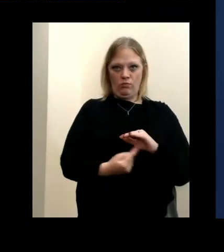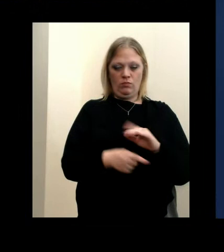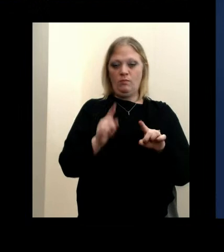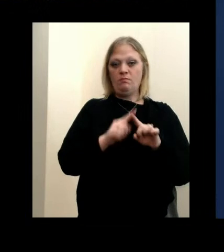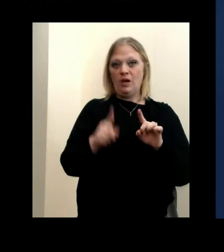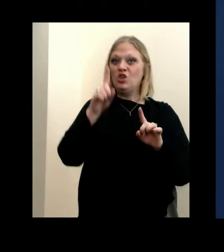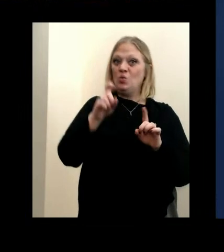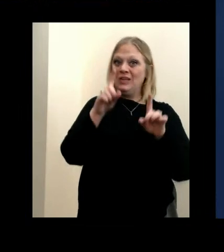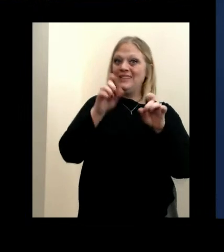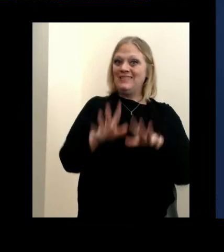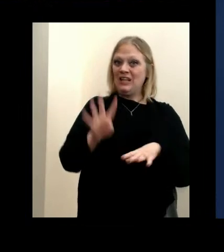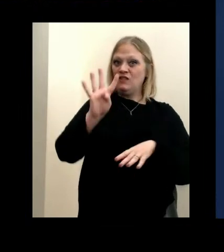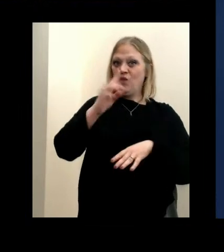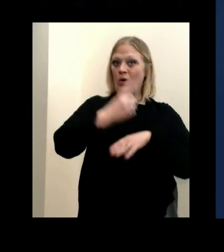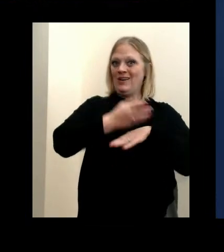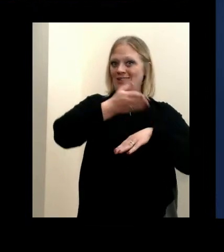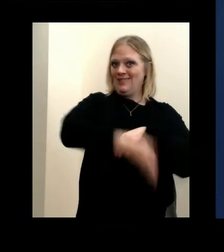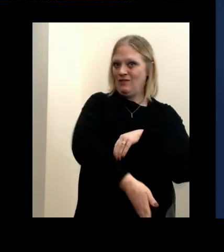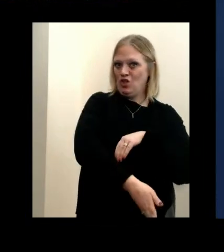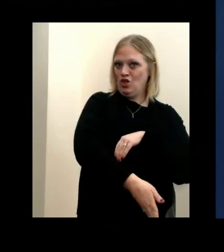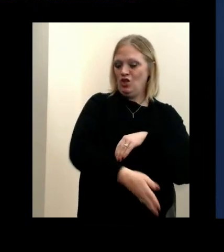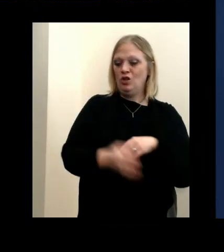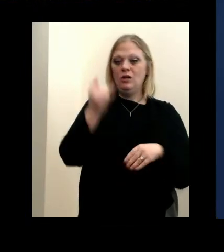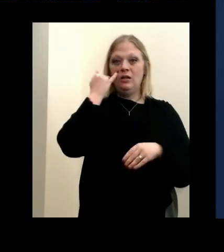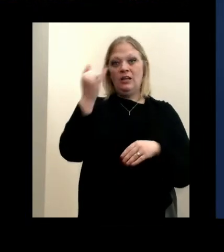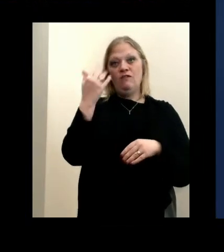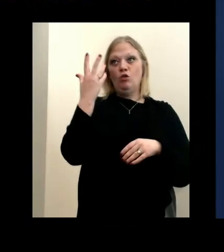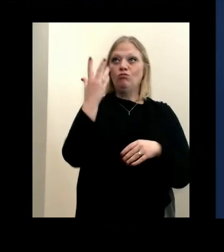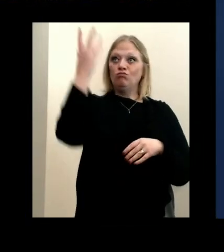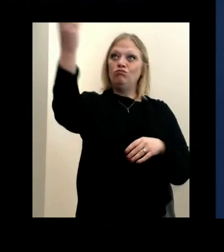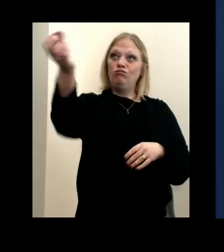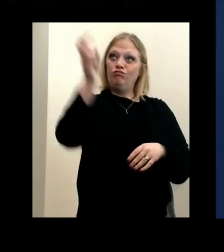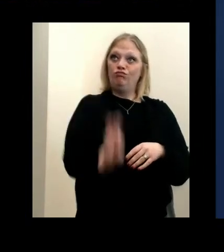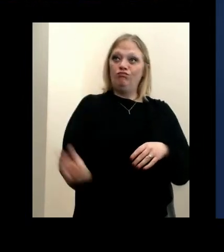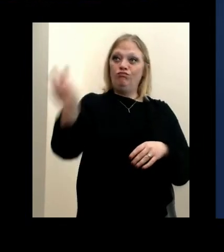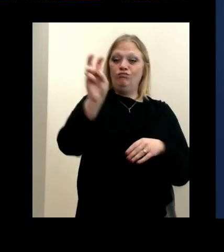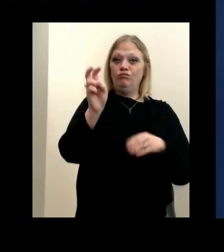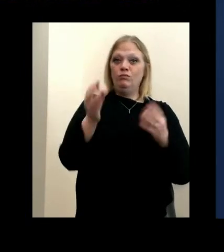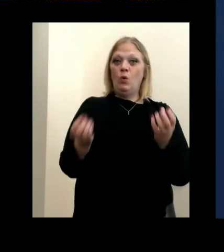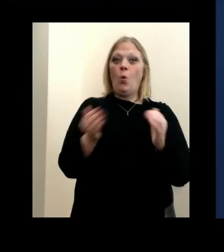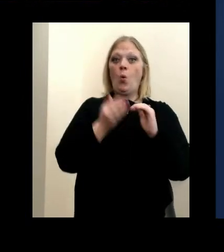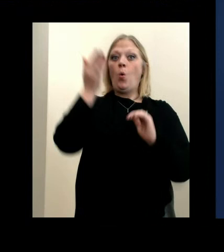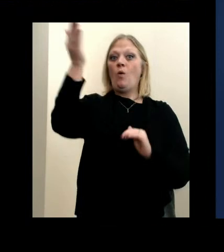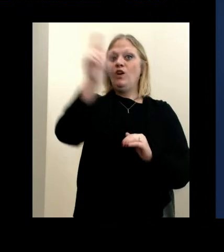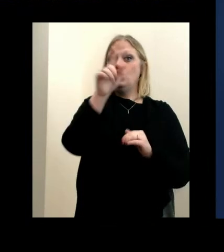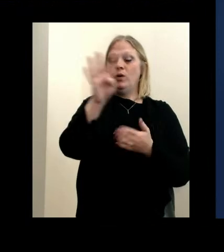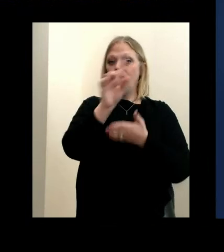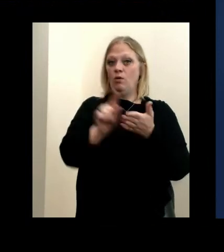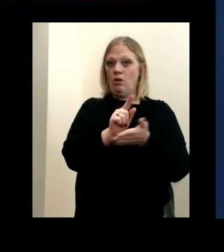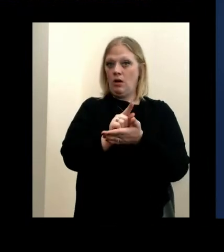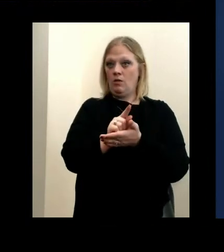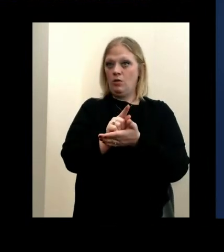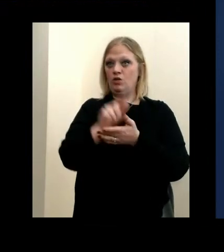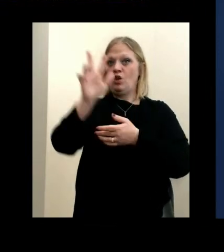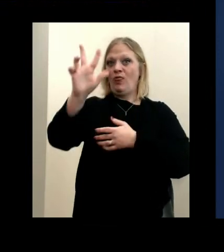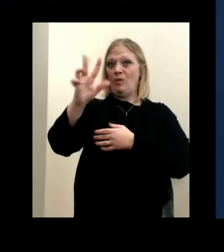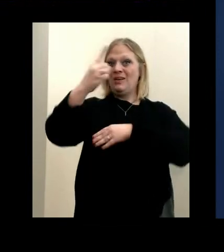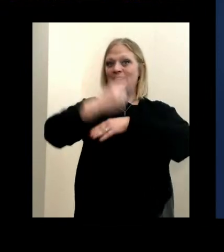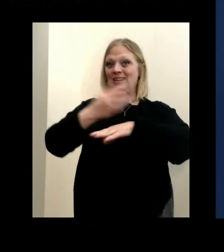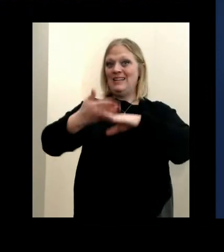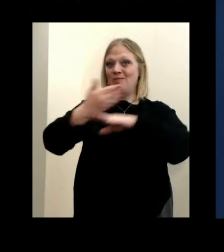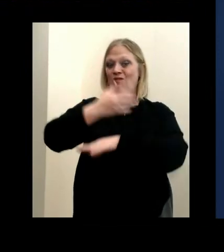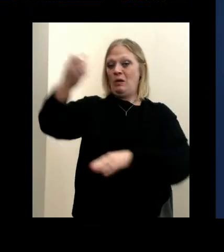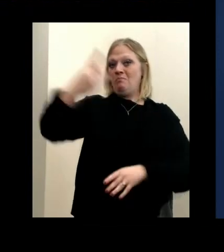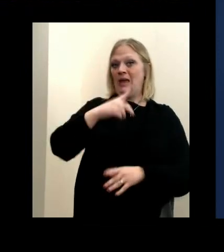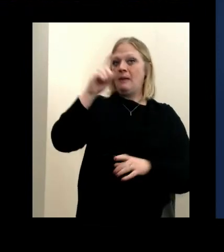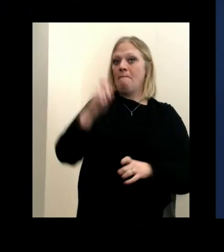test 4 days later. If you travel for more than 24 hours, you have to get a test 3 days before you return to New York State,